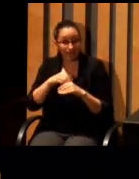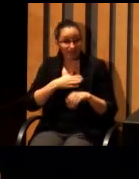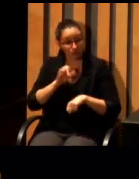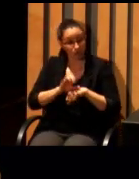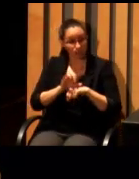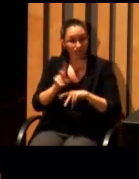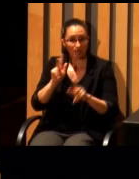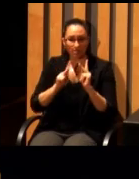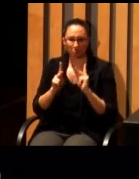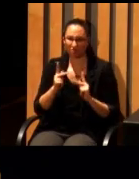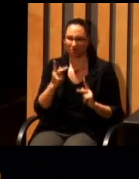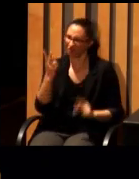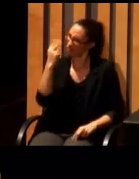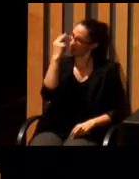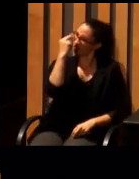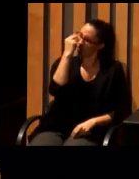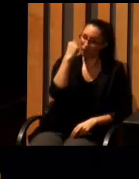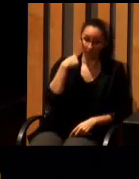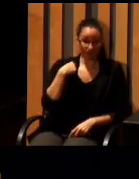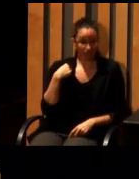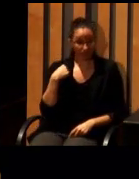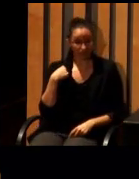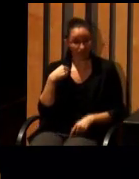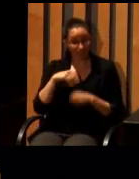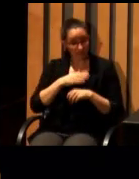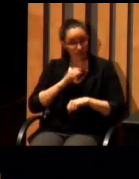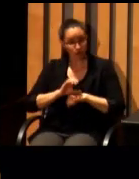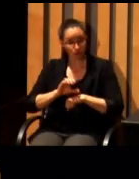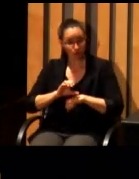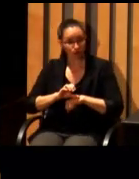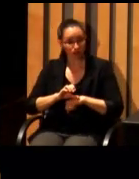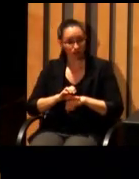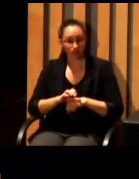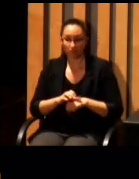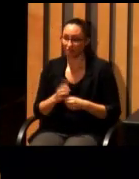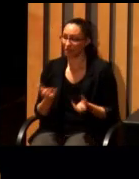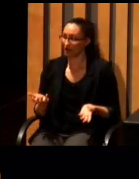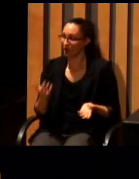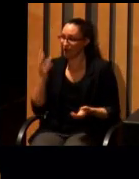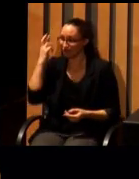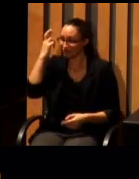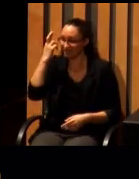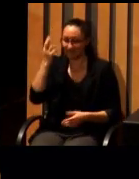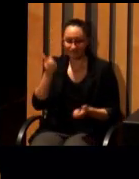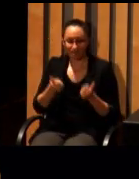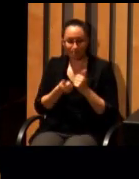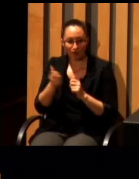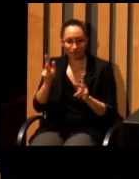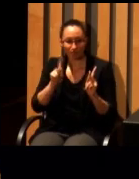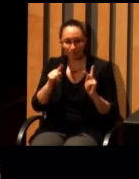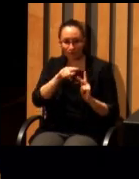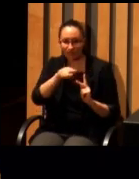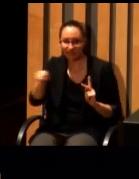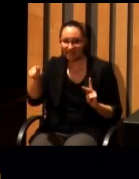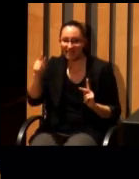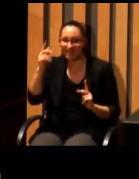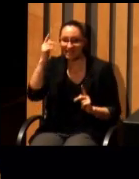pushback. Most of the folks I discovered had never even thought of